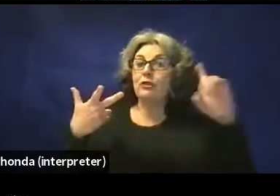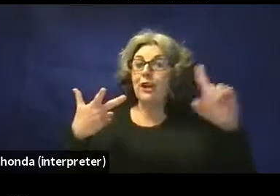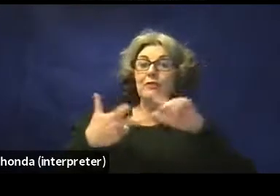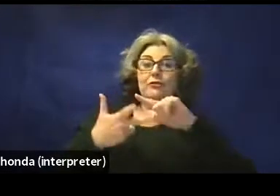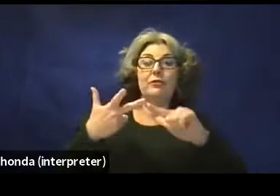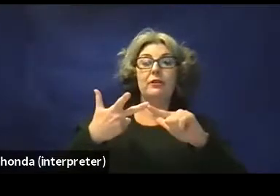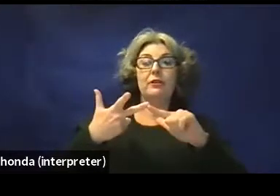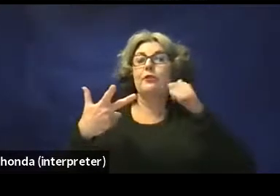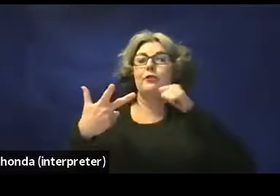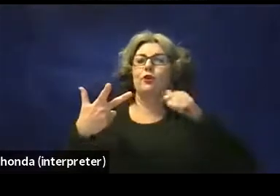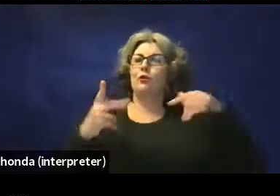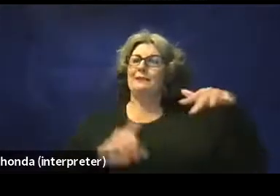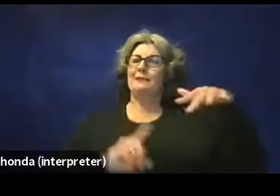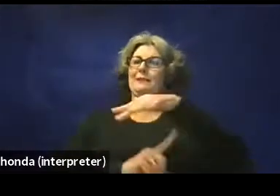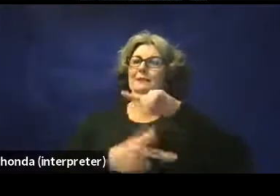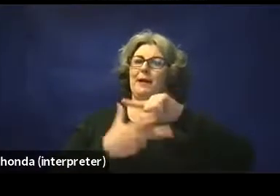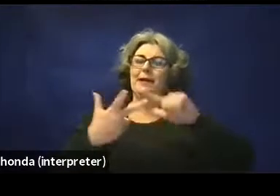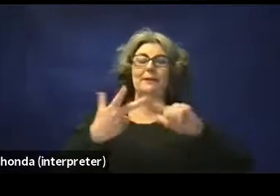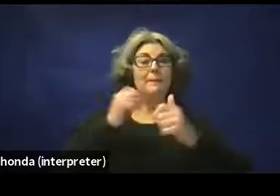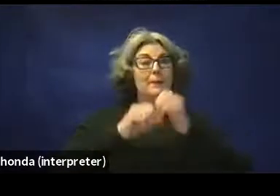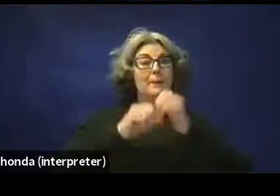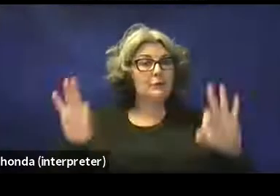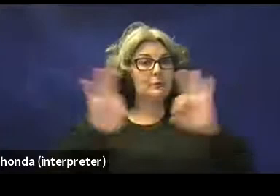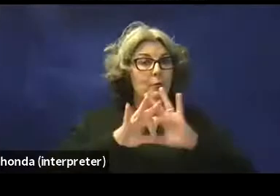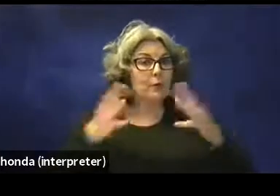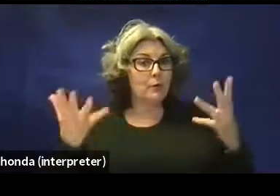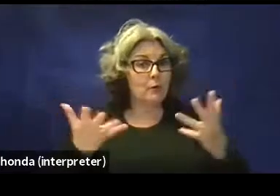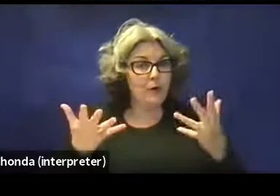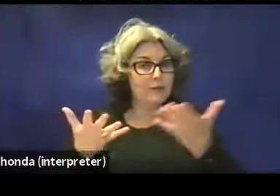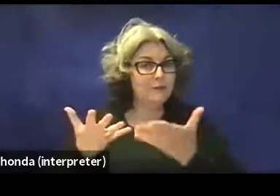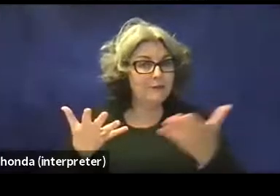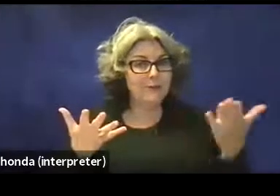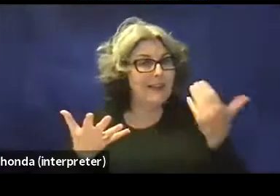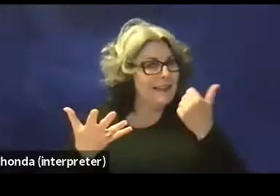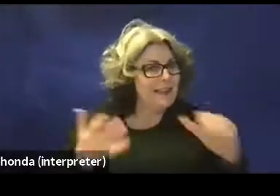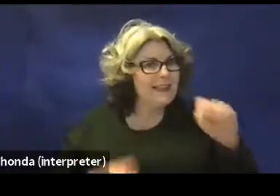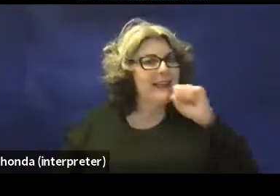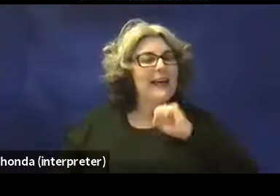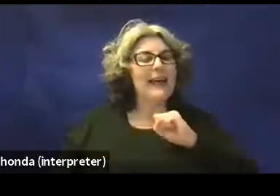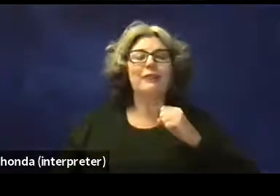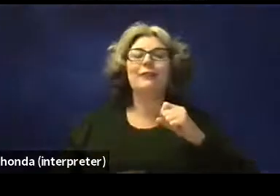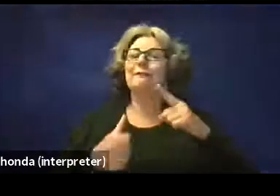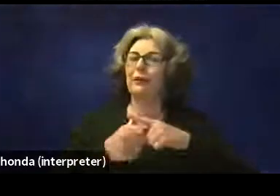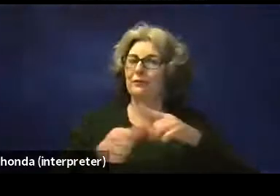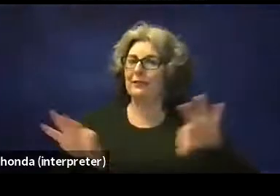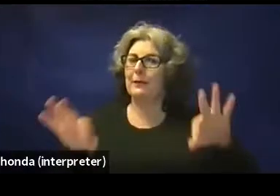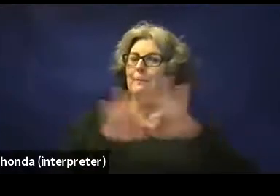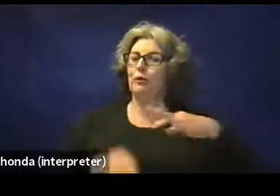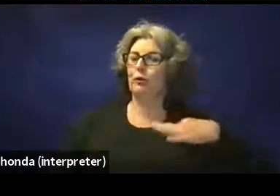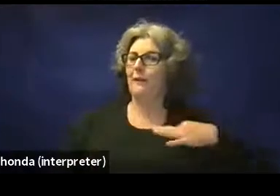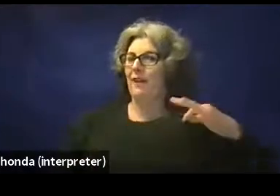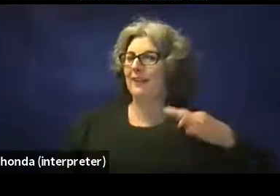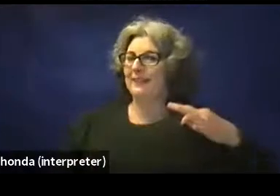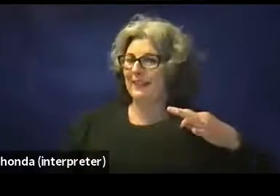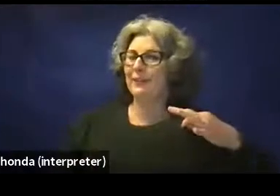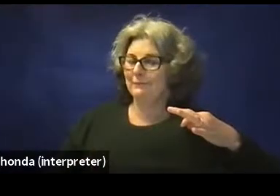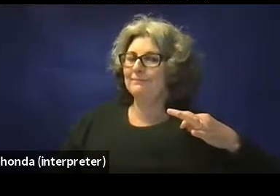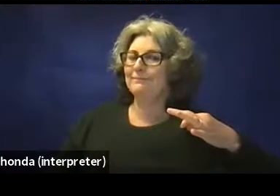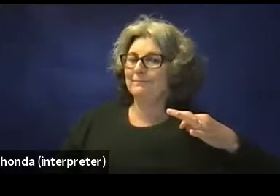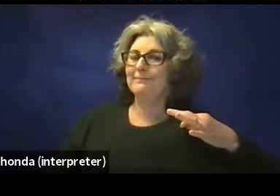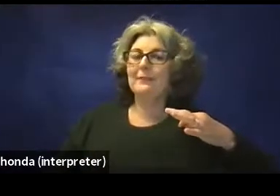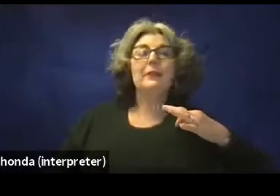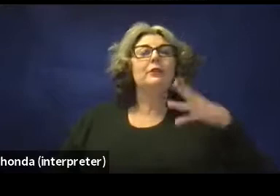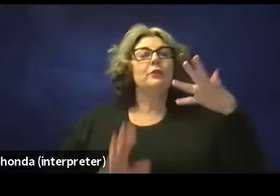just the girls' space, is I think the most important thing that you can do at any age is to volunteer, is to